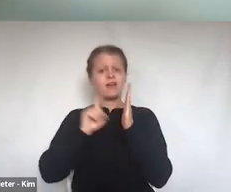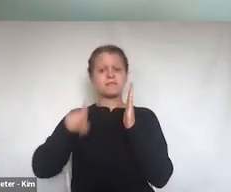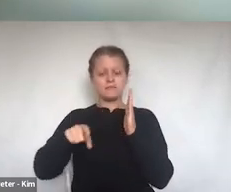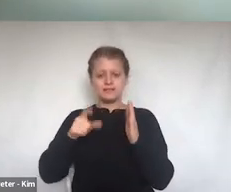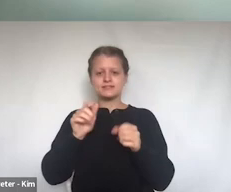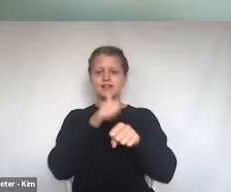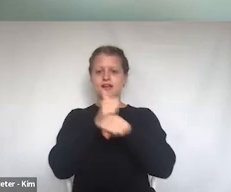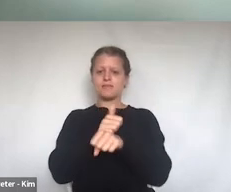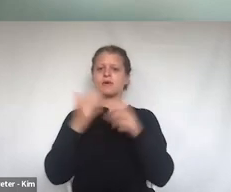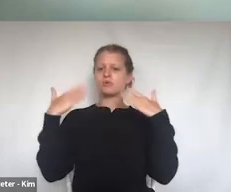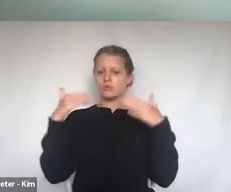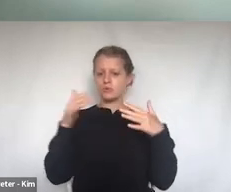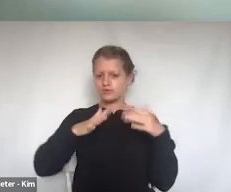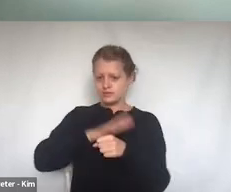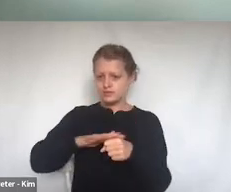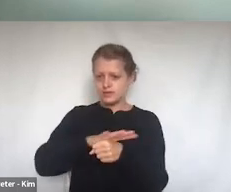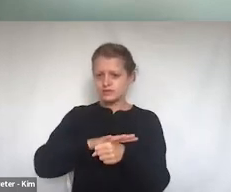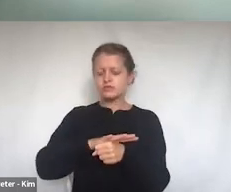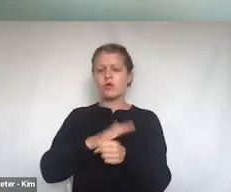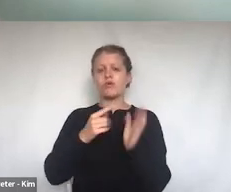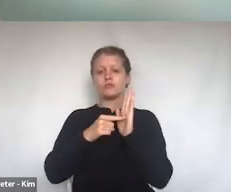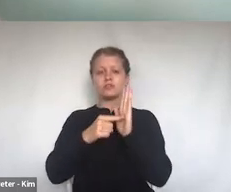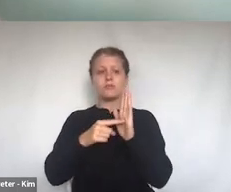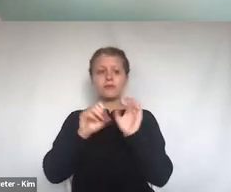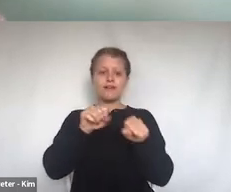within long-term care homes. So that could be a common room, it could be